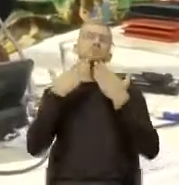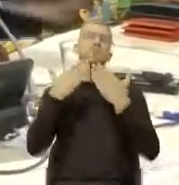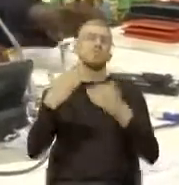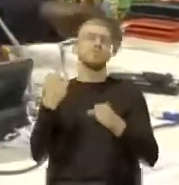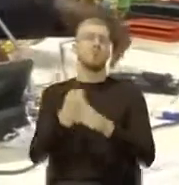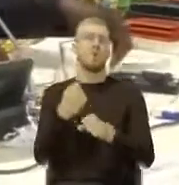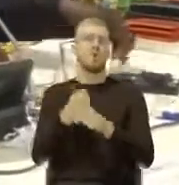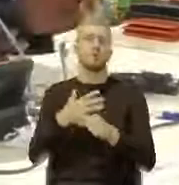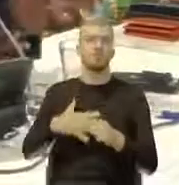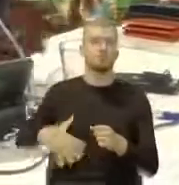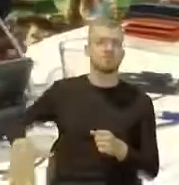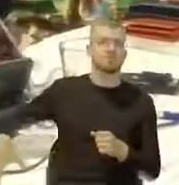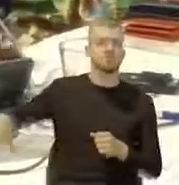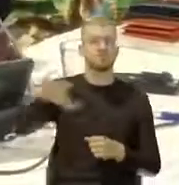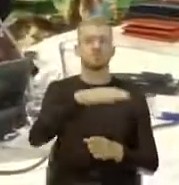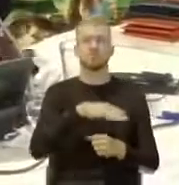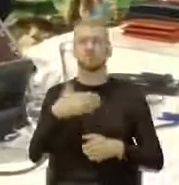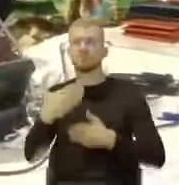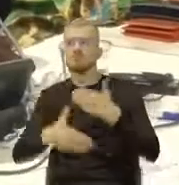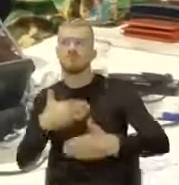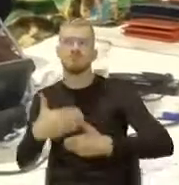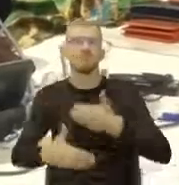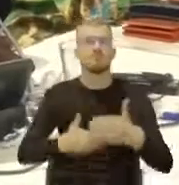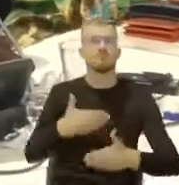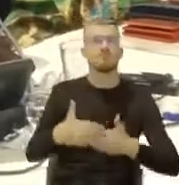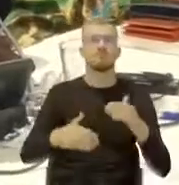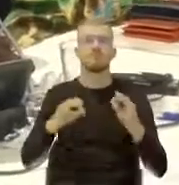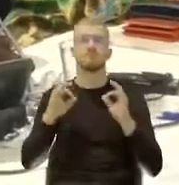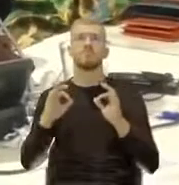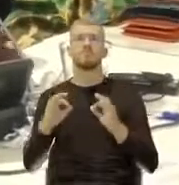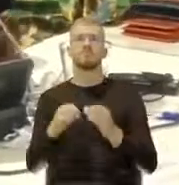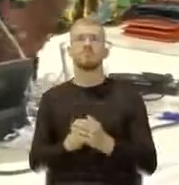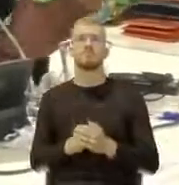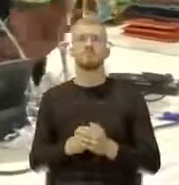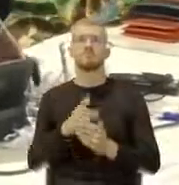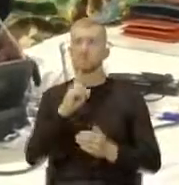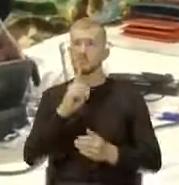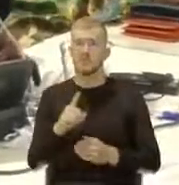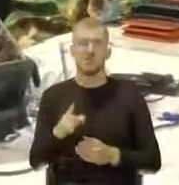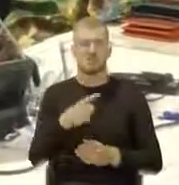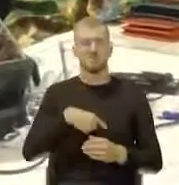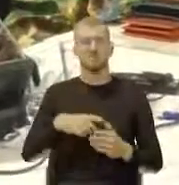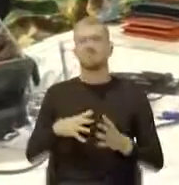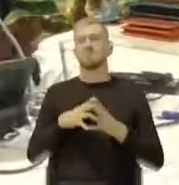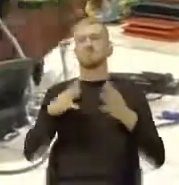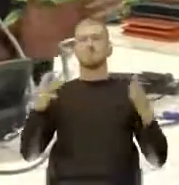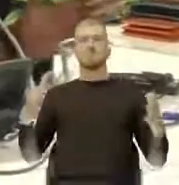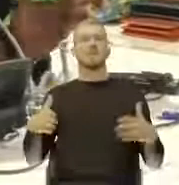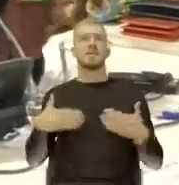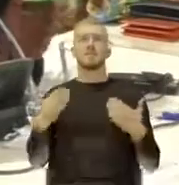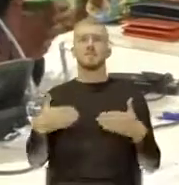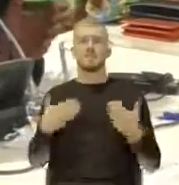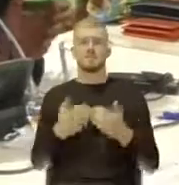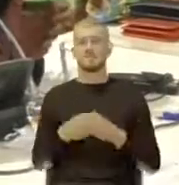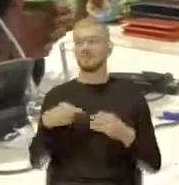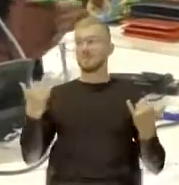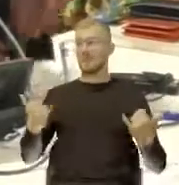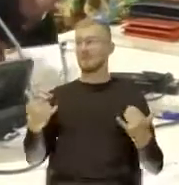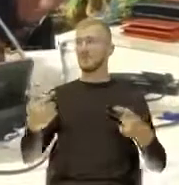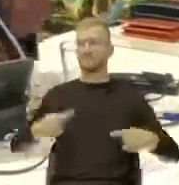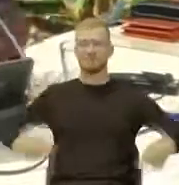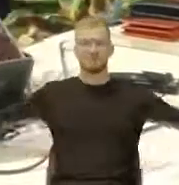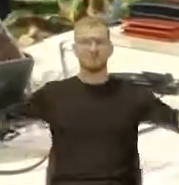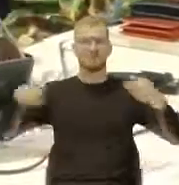really pleased to be here today. Of course, as mentioned before, we met, it was last month